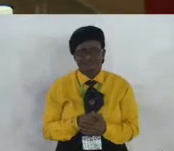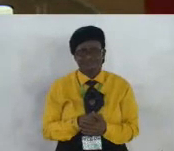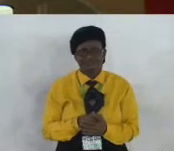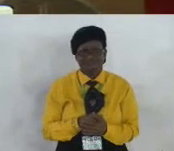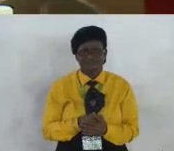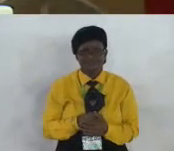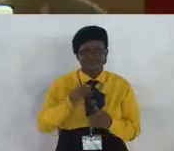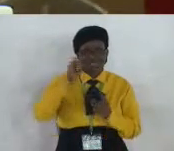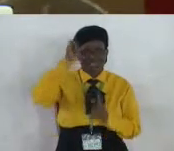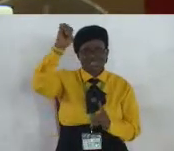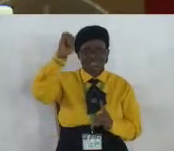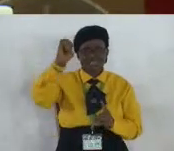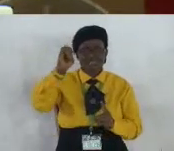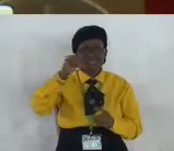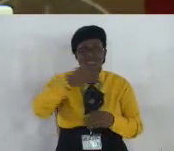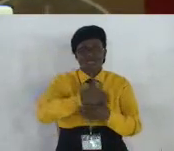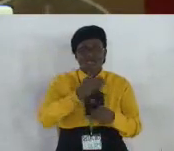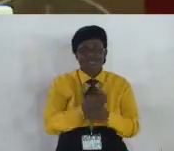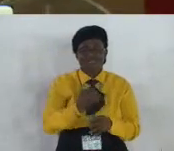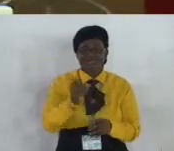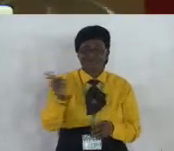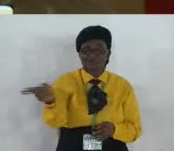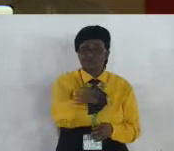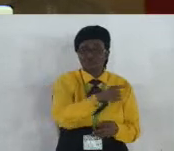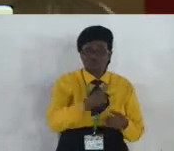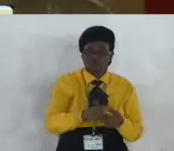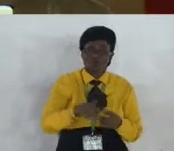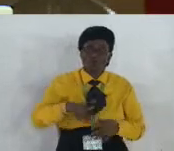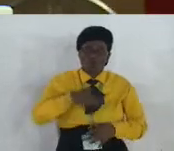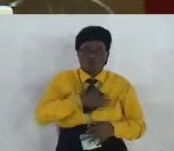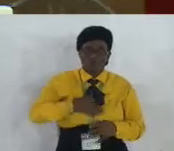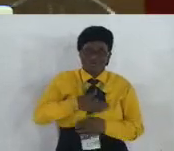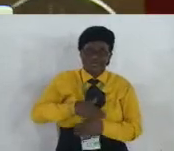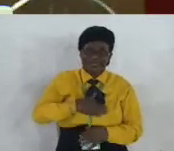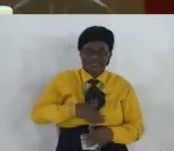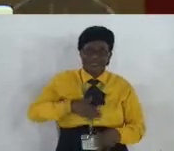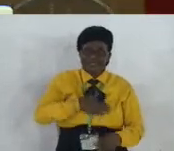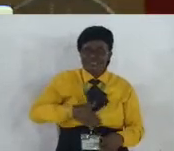He created you to please him. That's equation one.